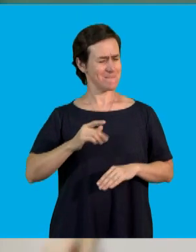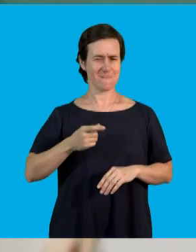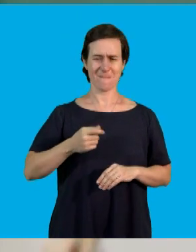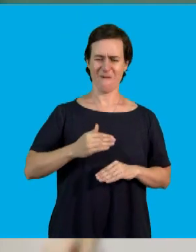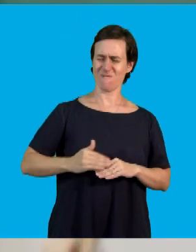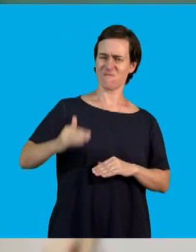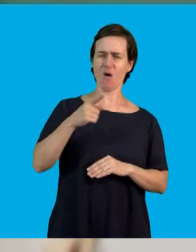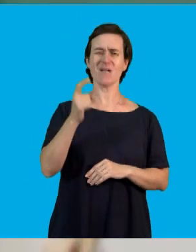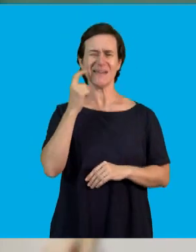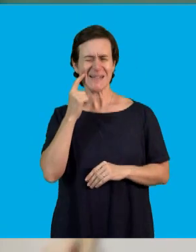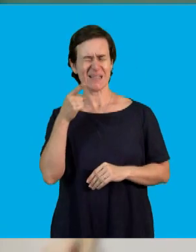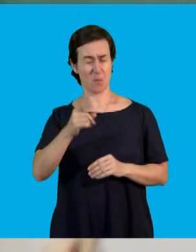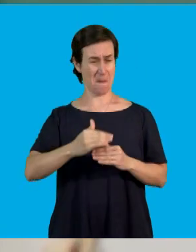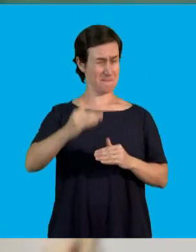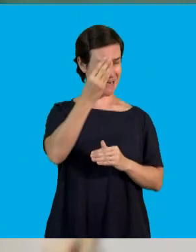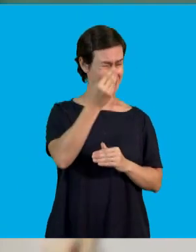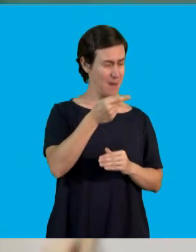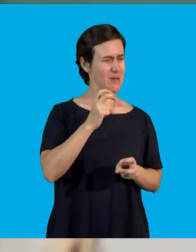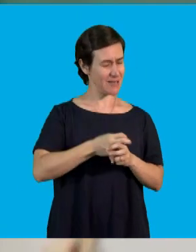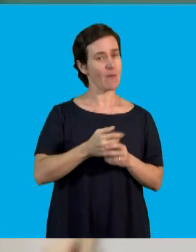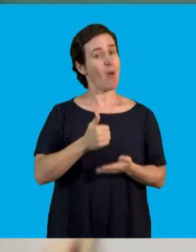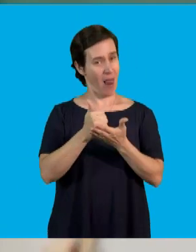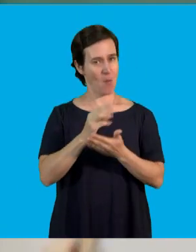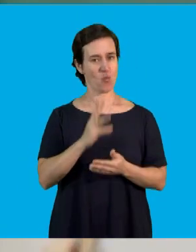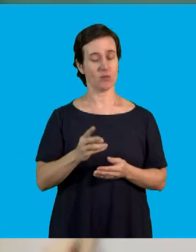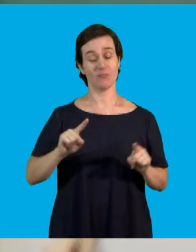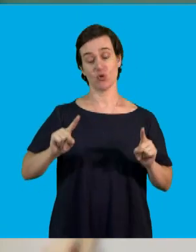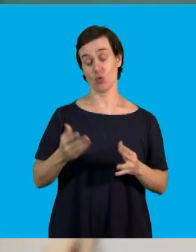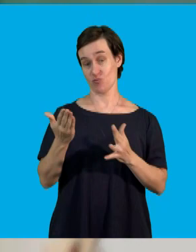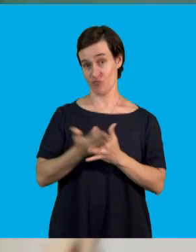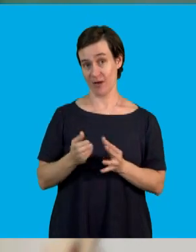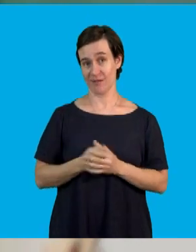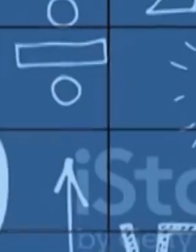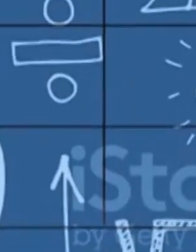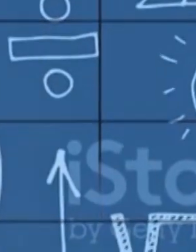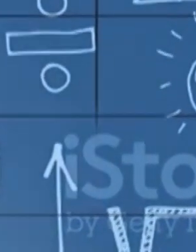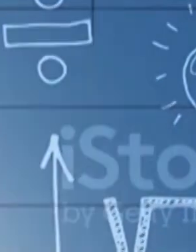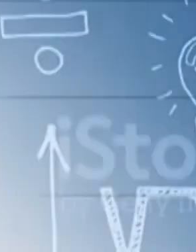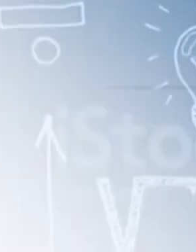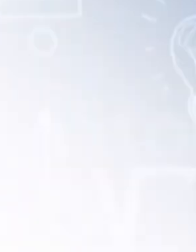dealing with those big numbers. Let's quickly go to an ad break and then we'll see you just now.